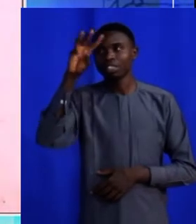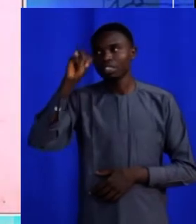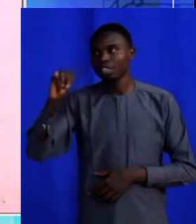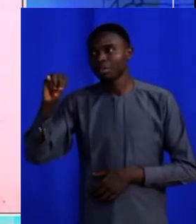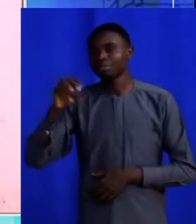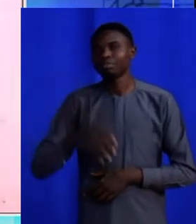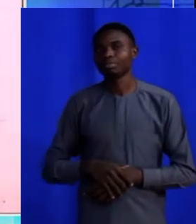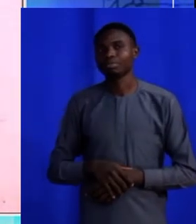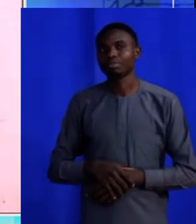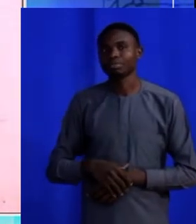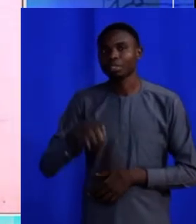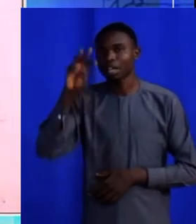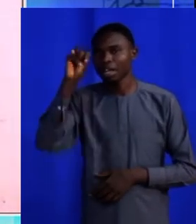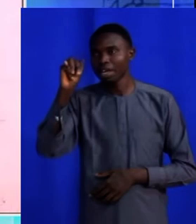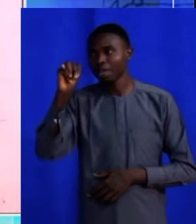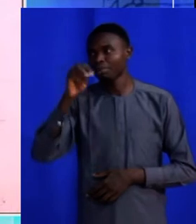Cheese.